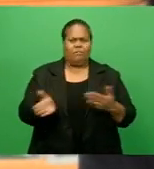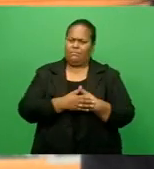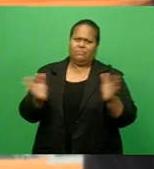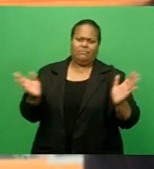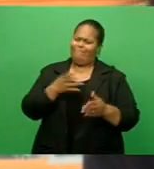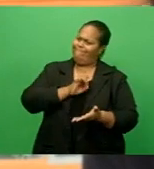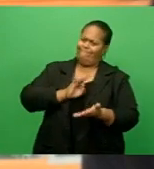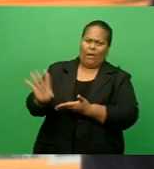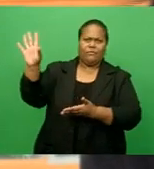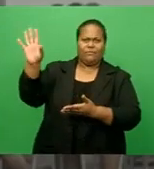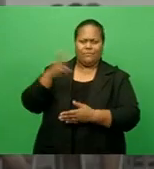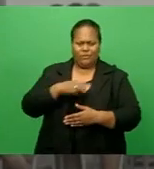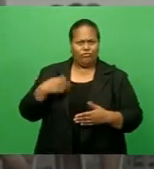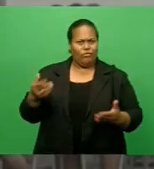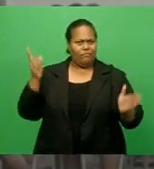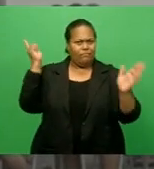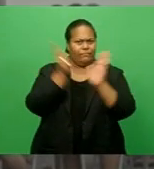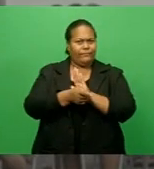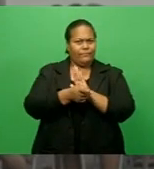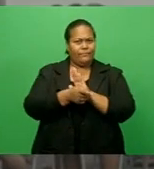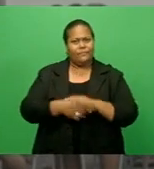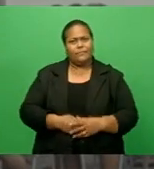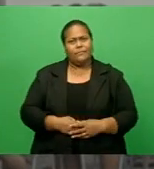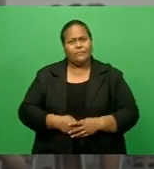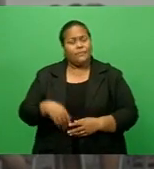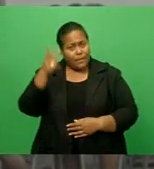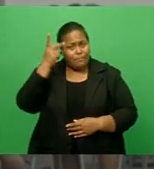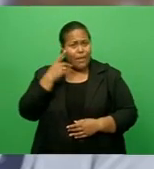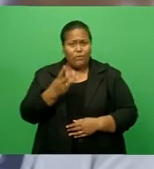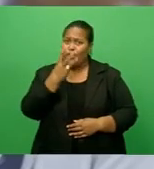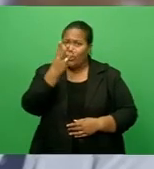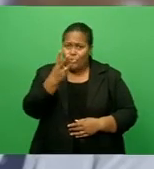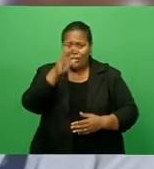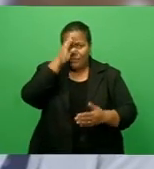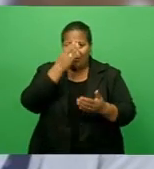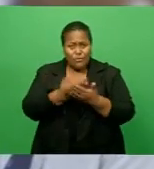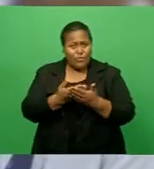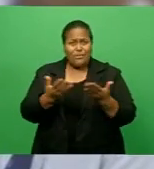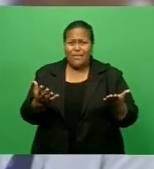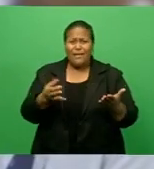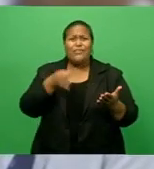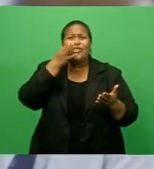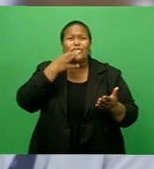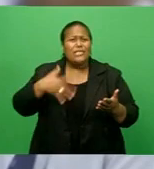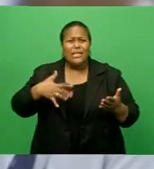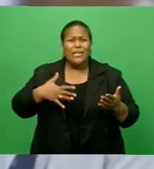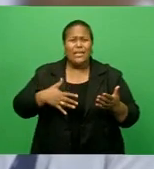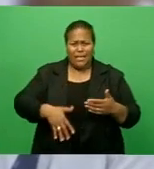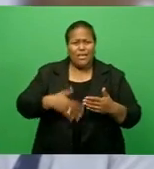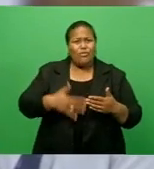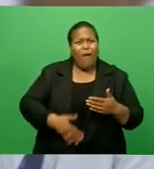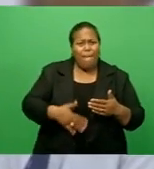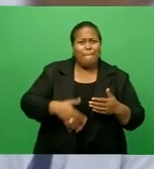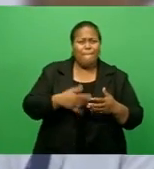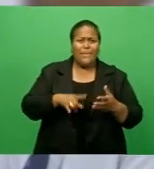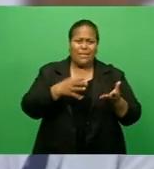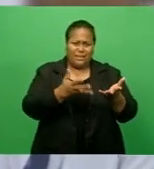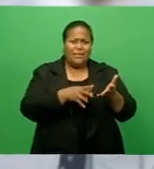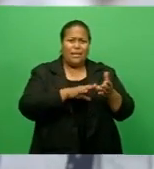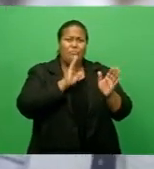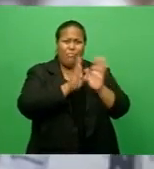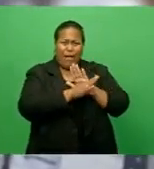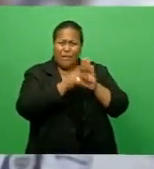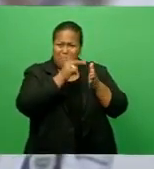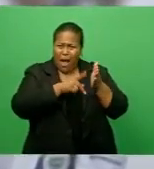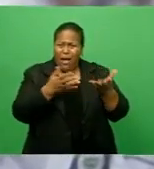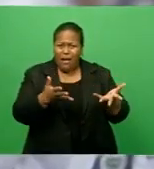this ministry in seconds. The parents of 3 pupils who allegedly had chilies rubbed on their genitalia lodged a complaint with the